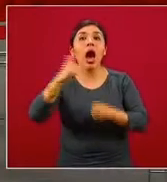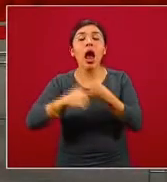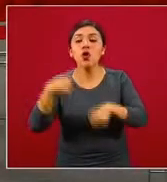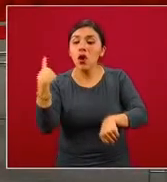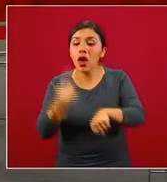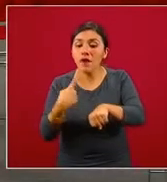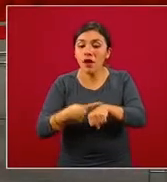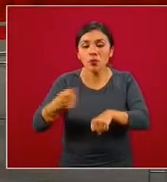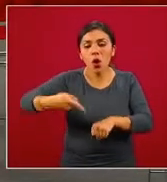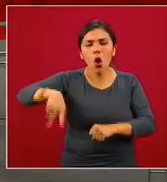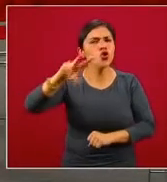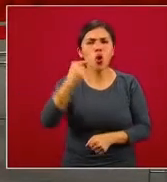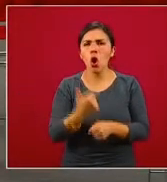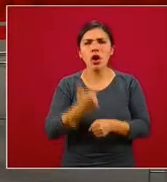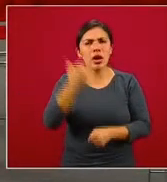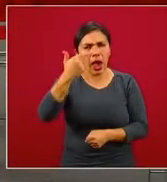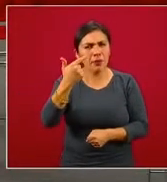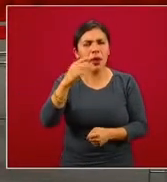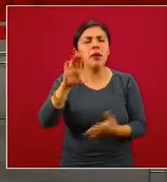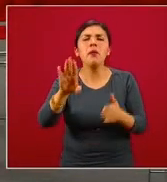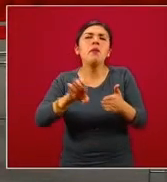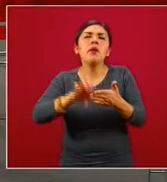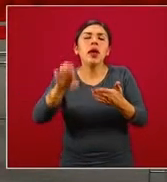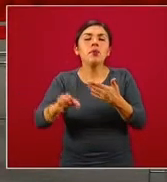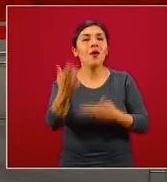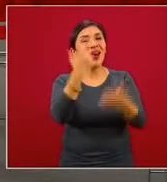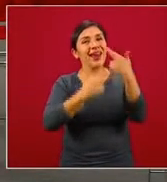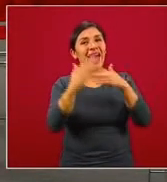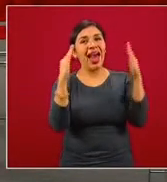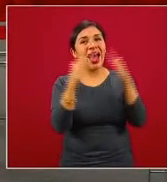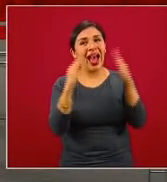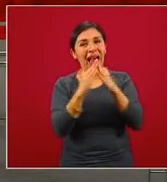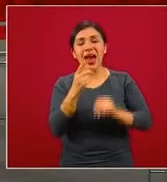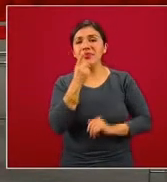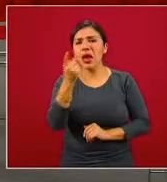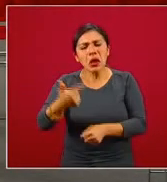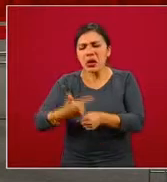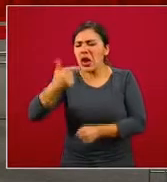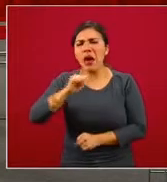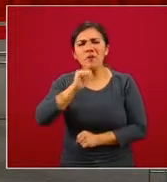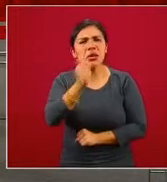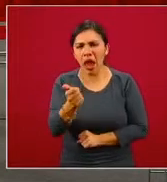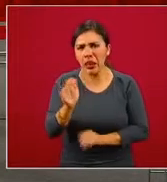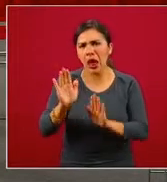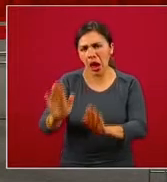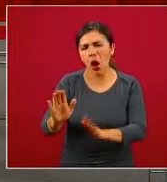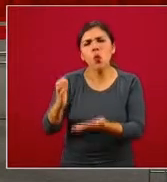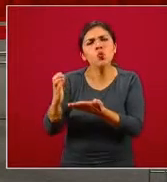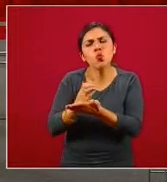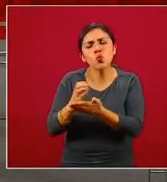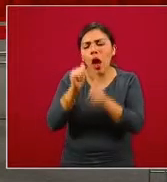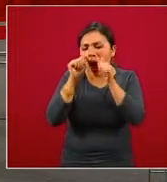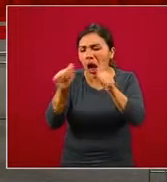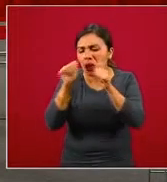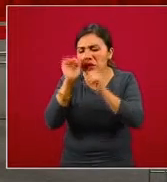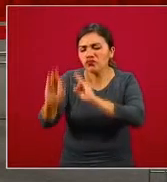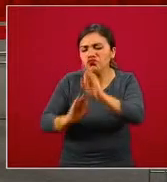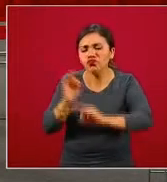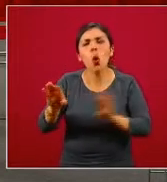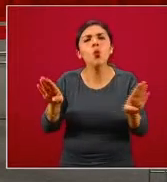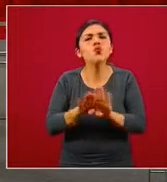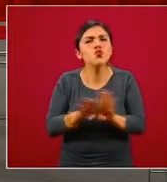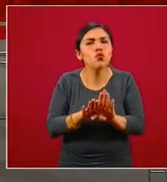the disease but now are sick again. Do you have any information of this being a pattern, or maybe have